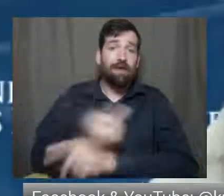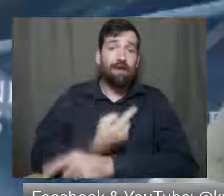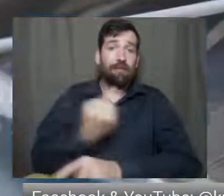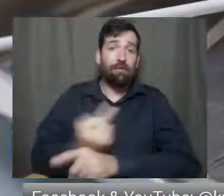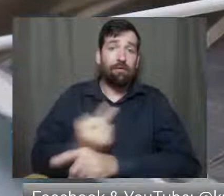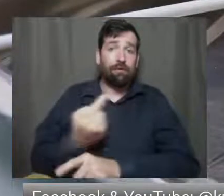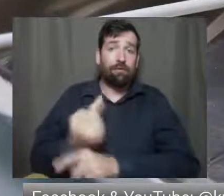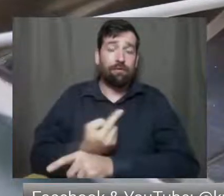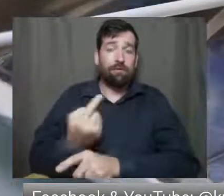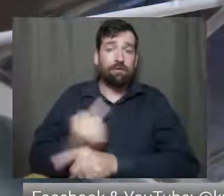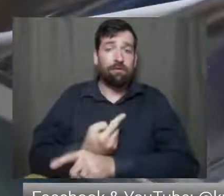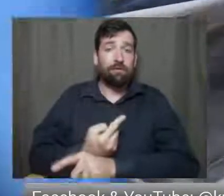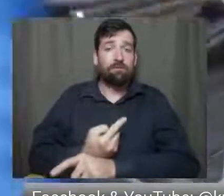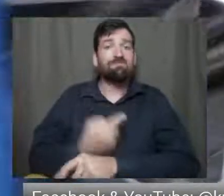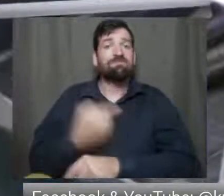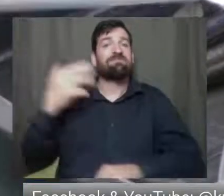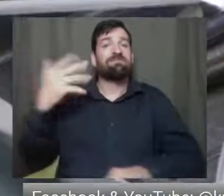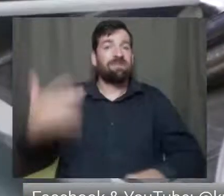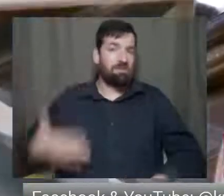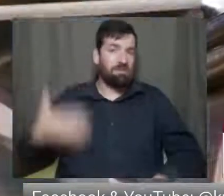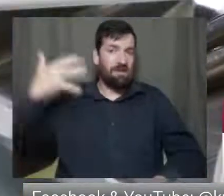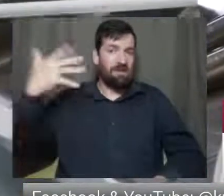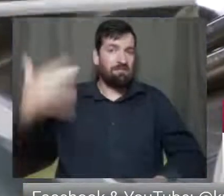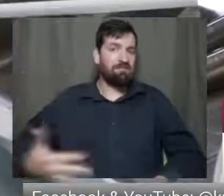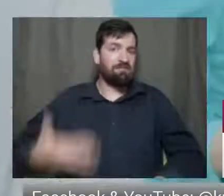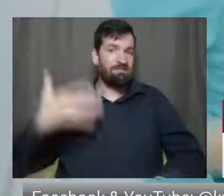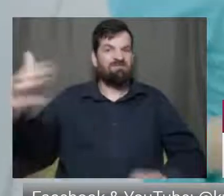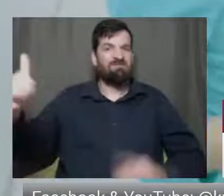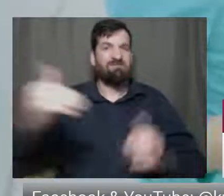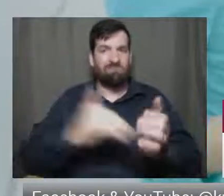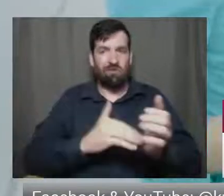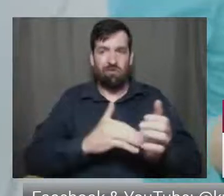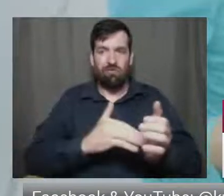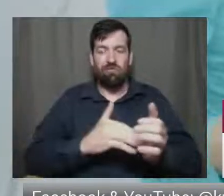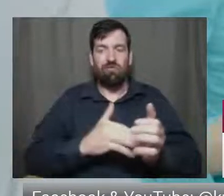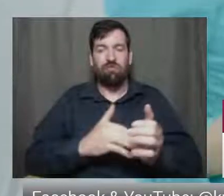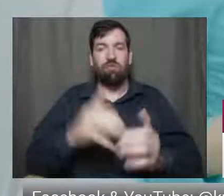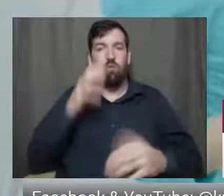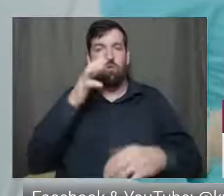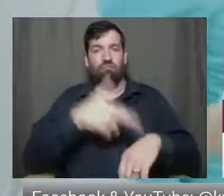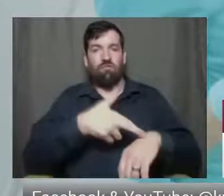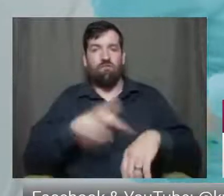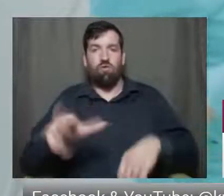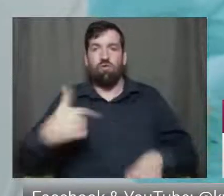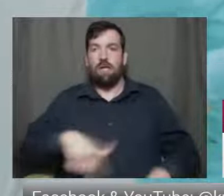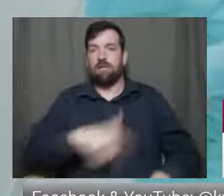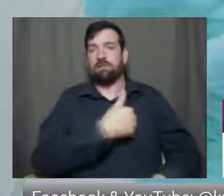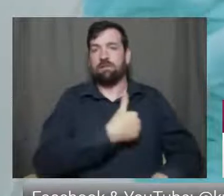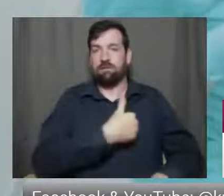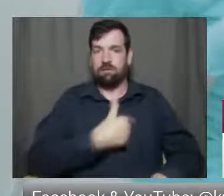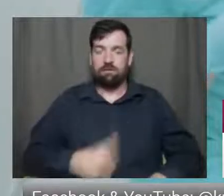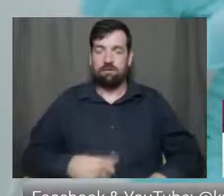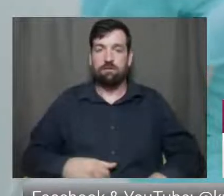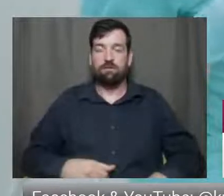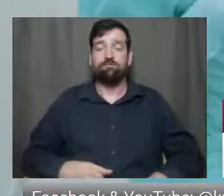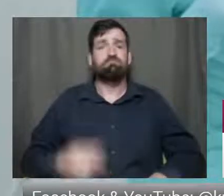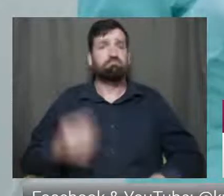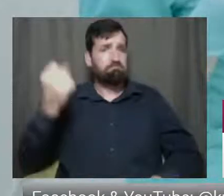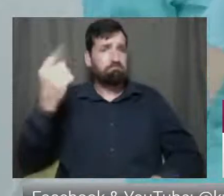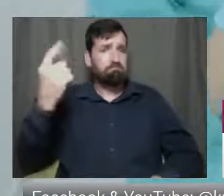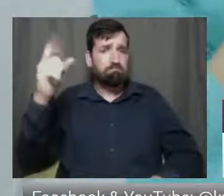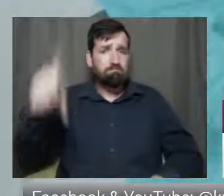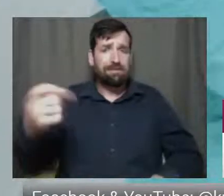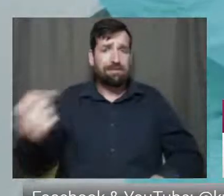basis, sometimes their physicians are going to be referring them to us. People have to understand that